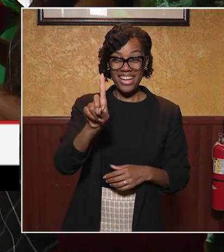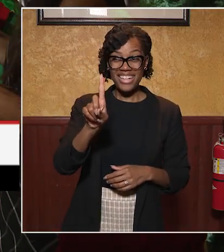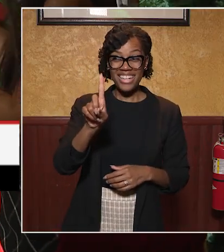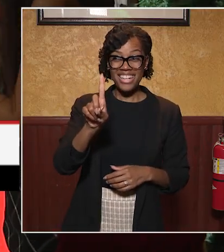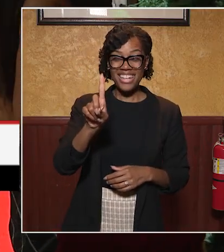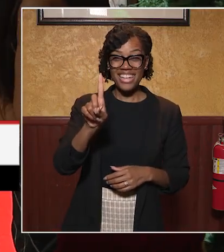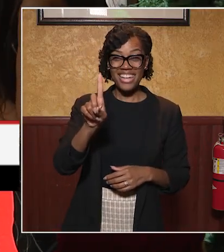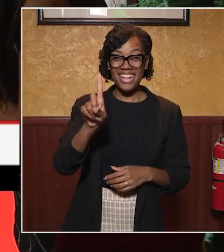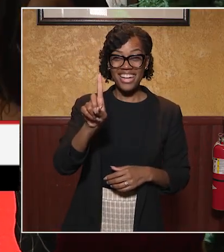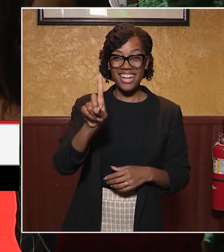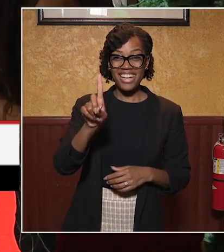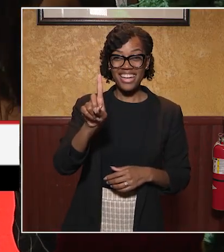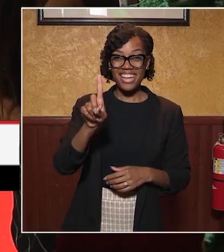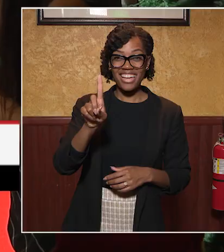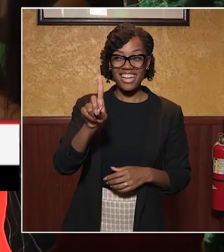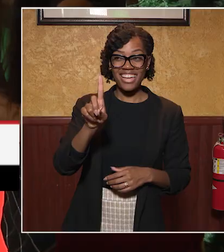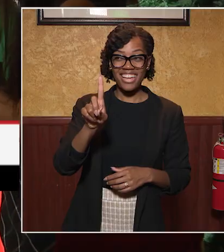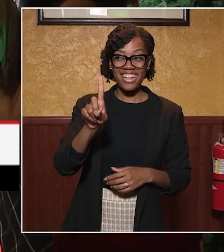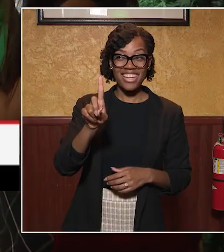1.